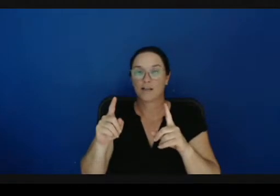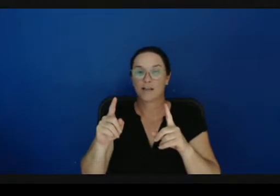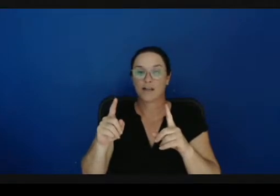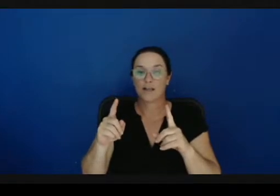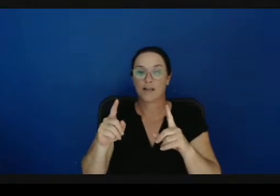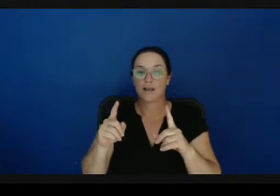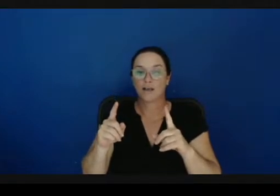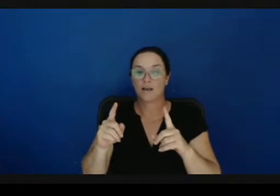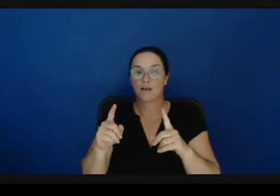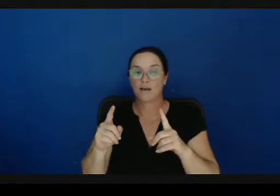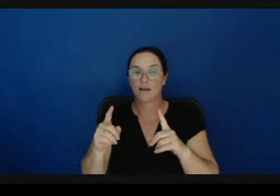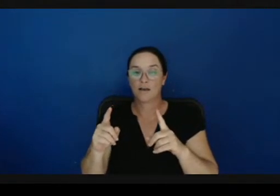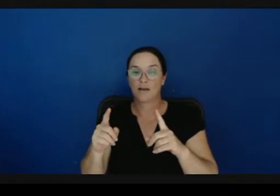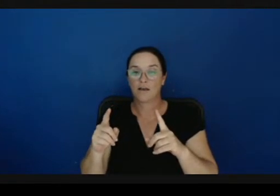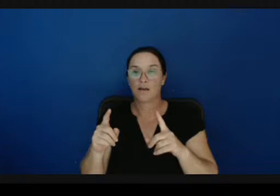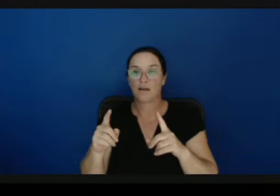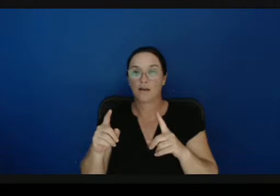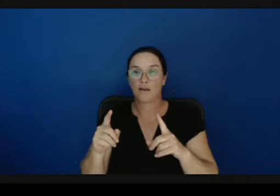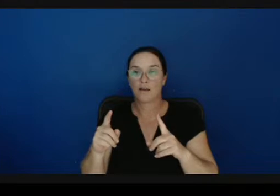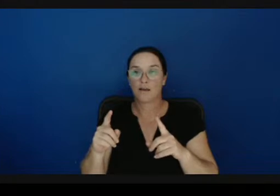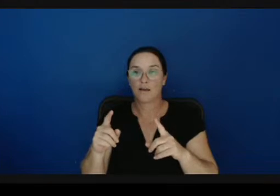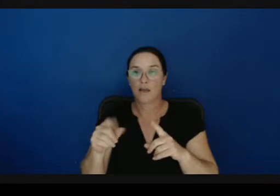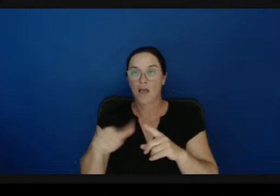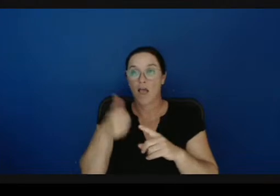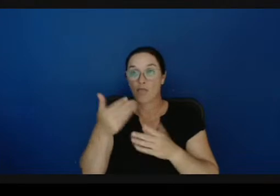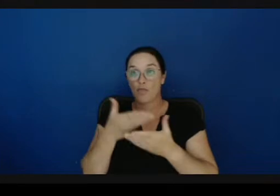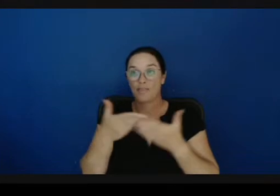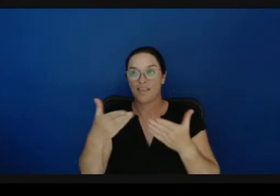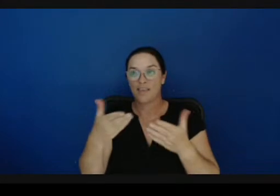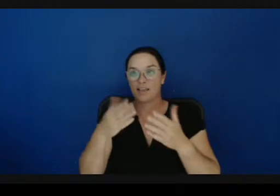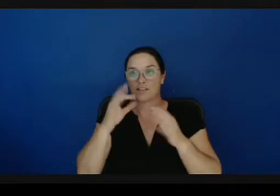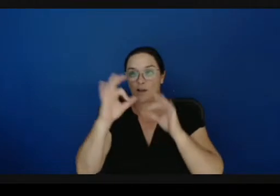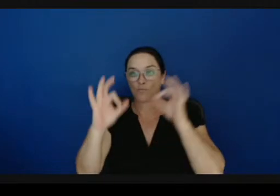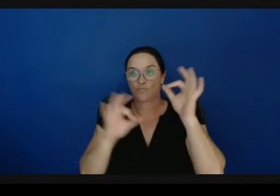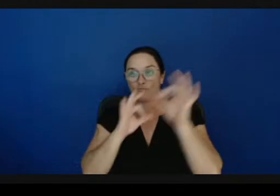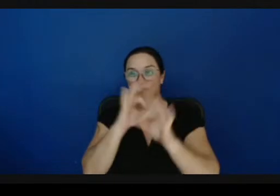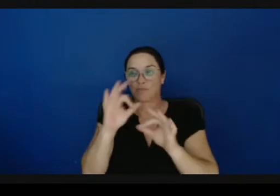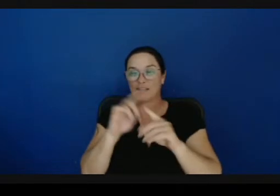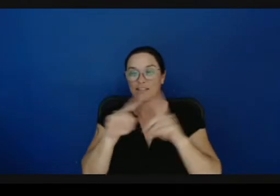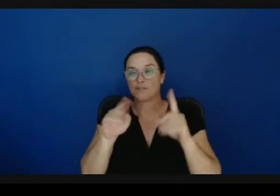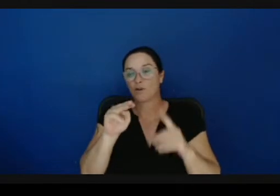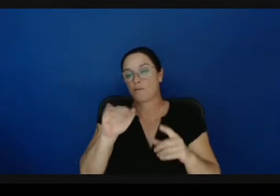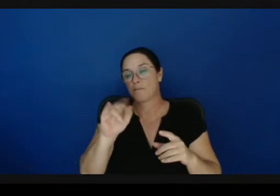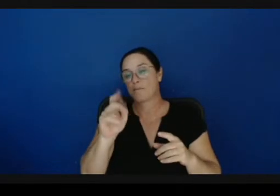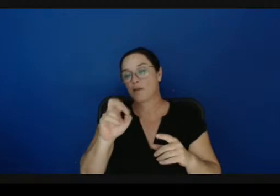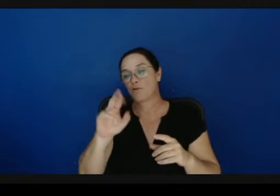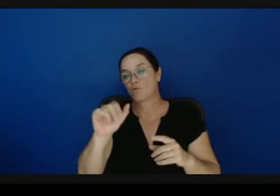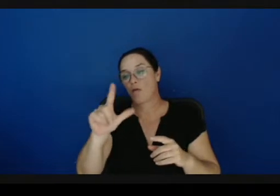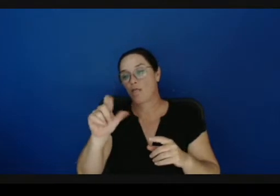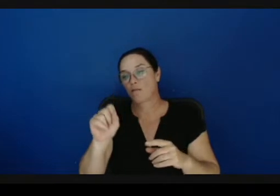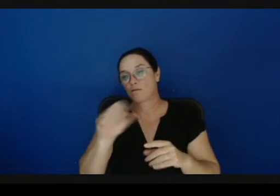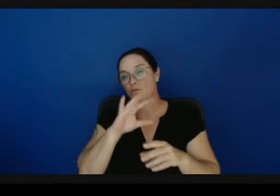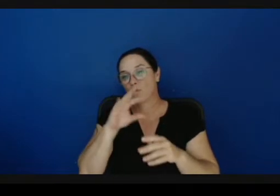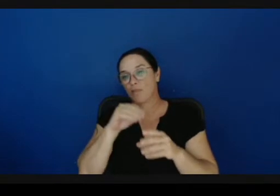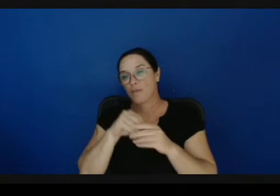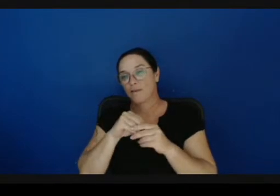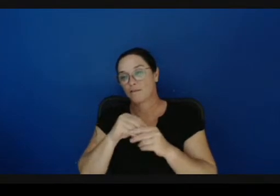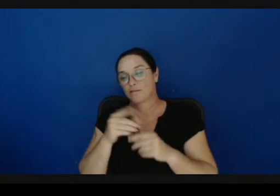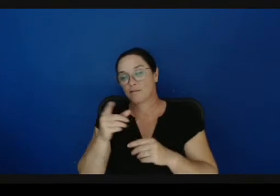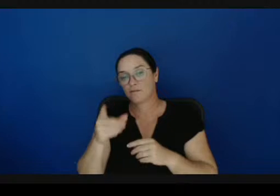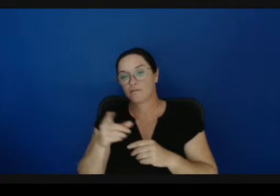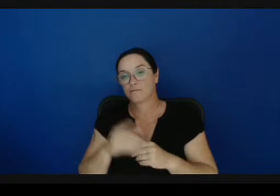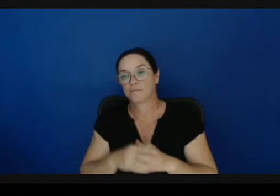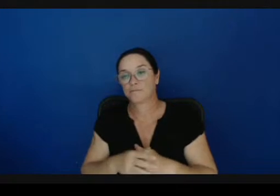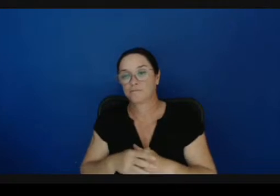and other inclusions and other particular minerals that are useful for them to look at. So this is